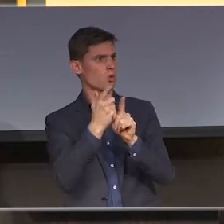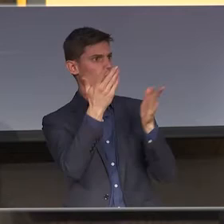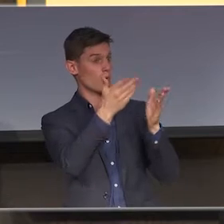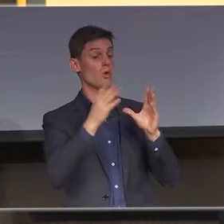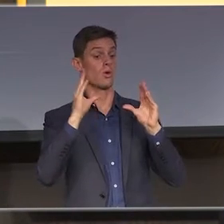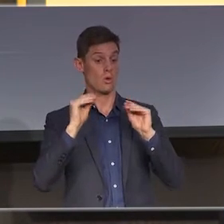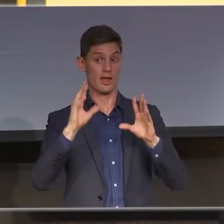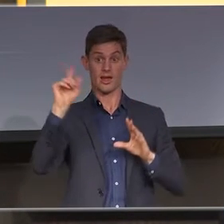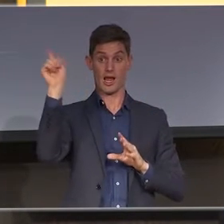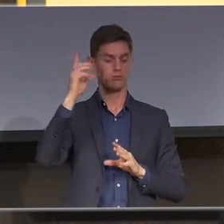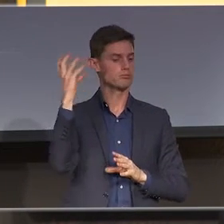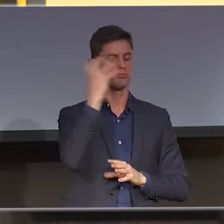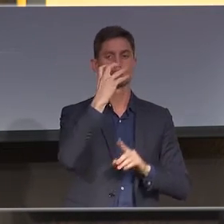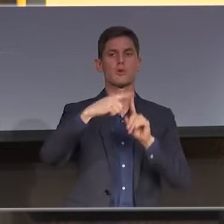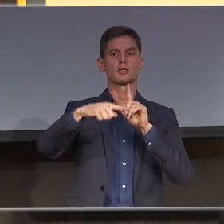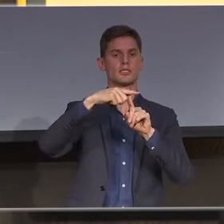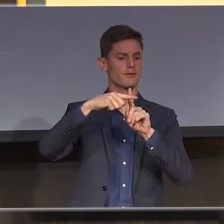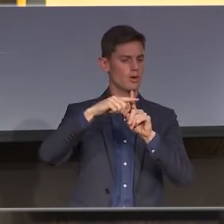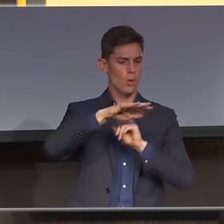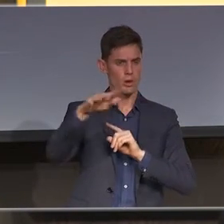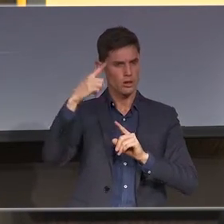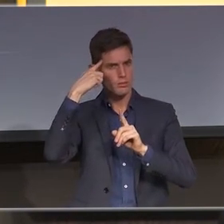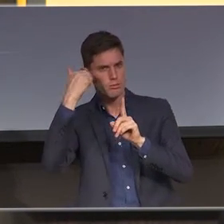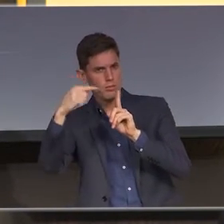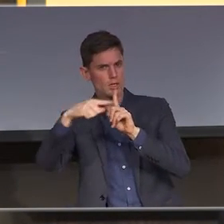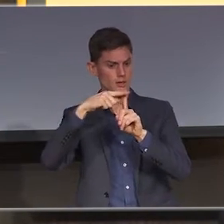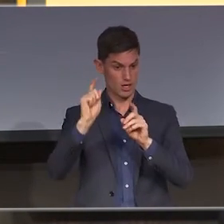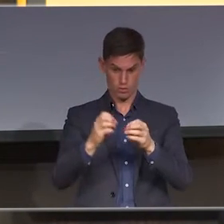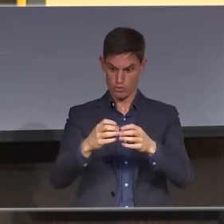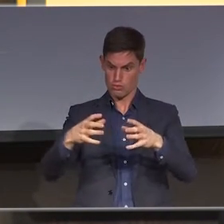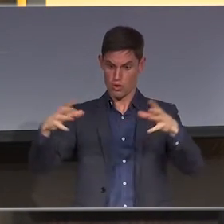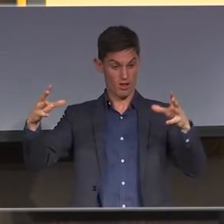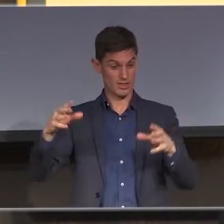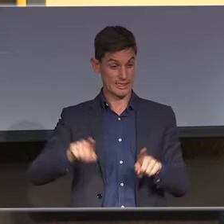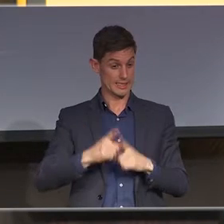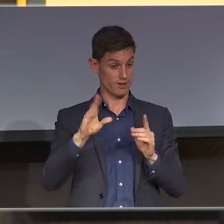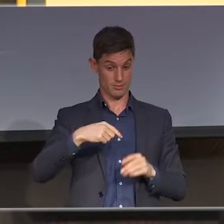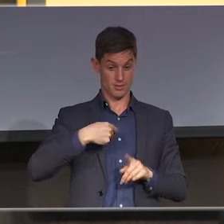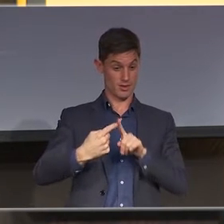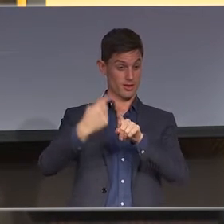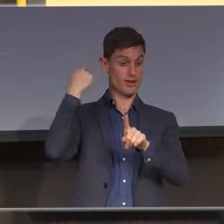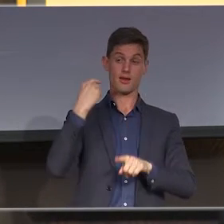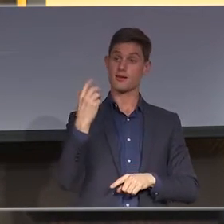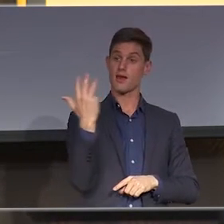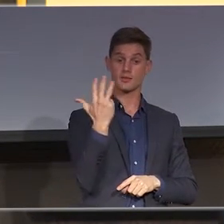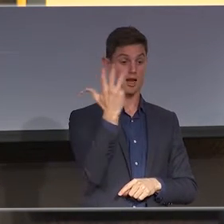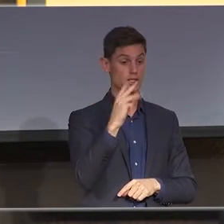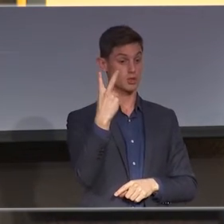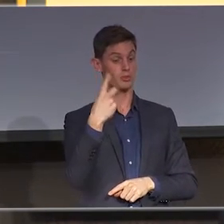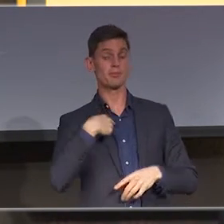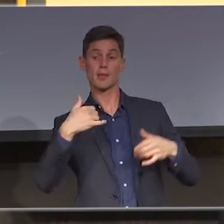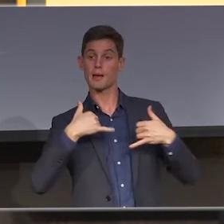of hope and growth, one that is in stark contrast to when I was in Barcelona as a backpacker in 1992 and watched local